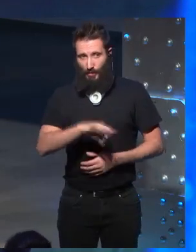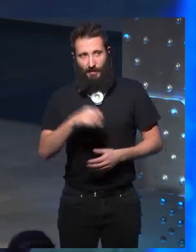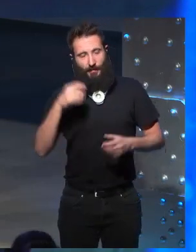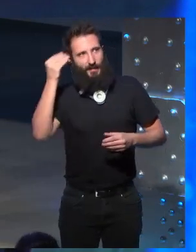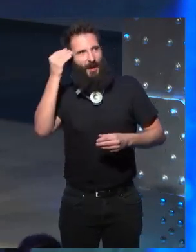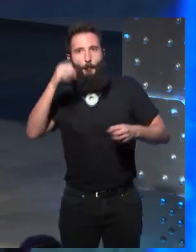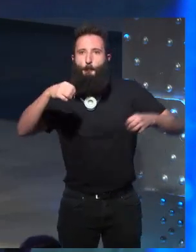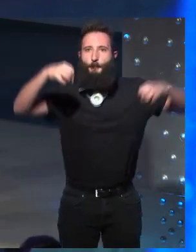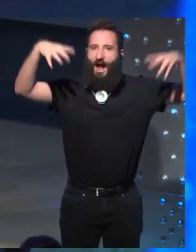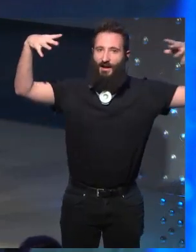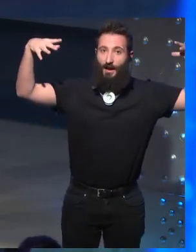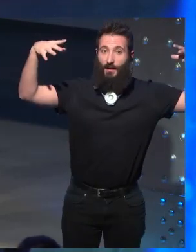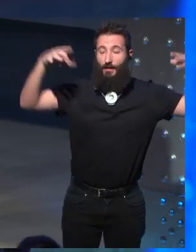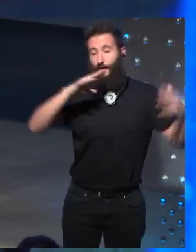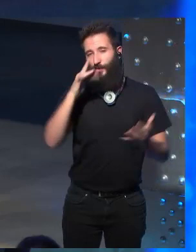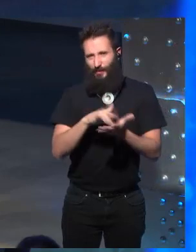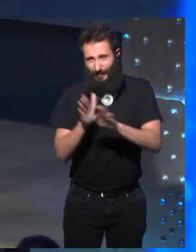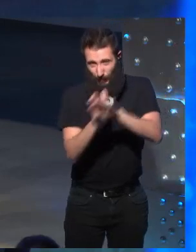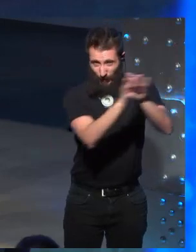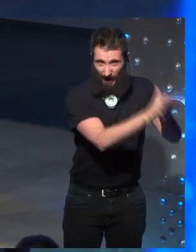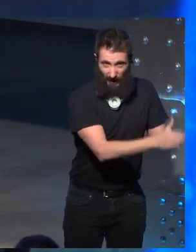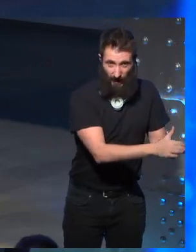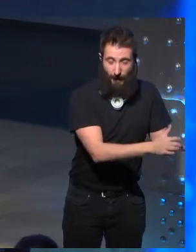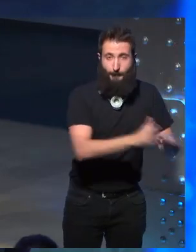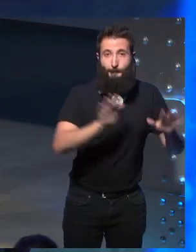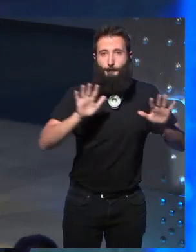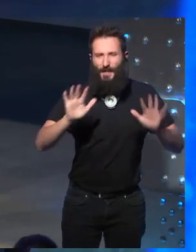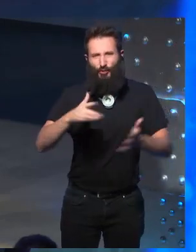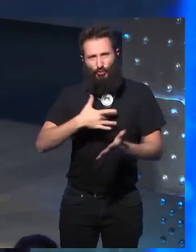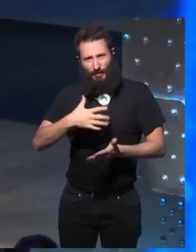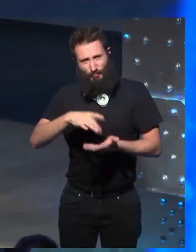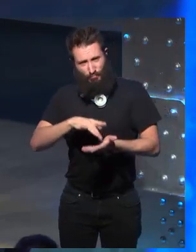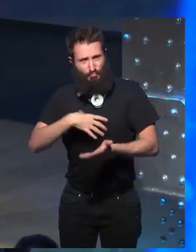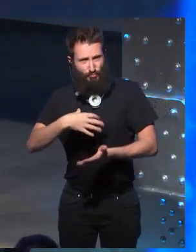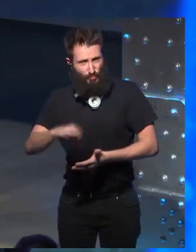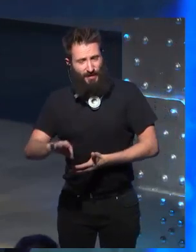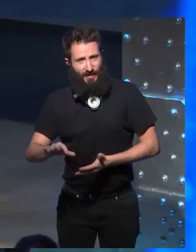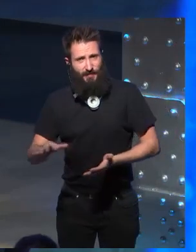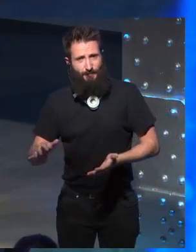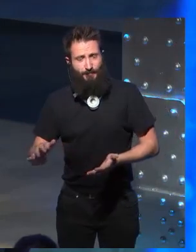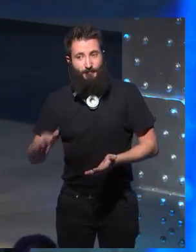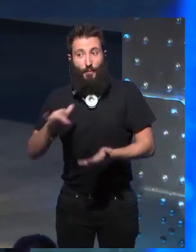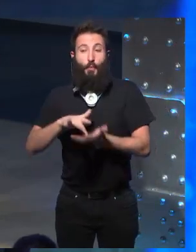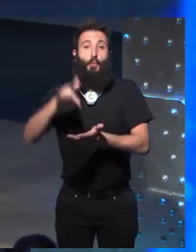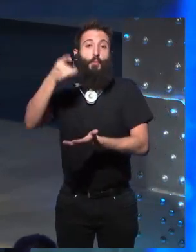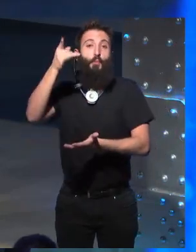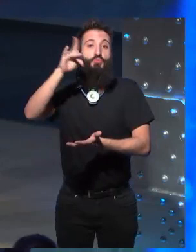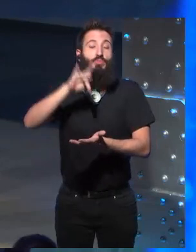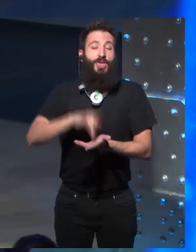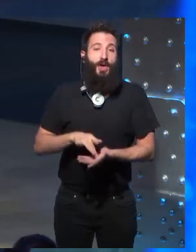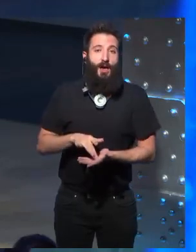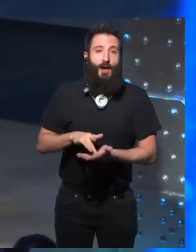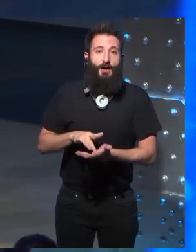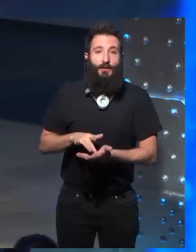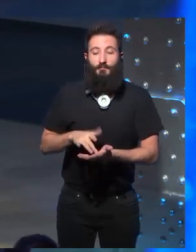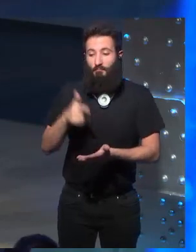That's for one. Now, it is possible that you will one day walk into a scientific lab and you will